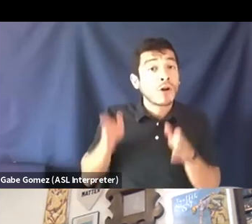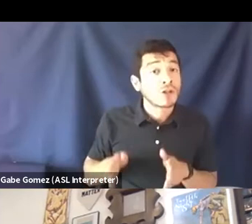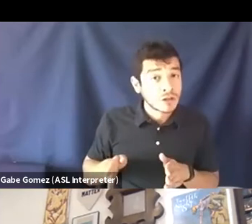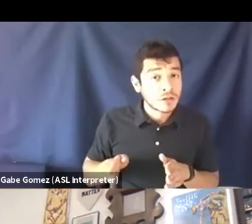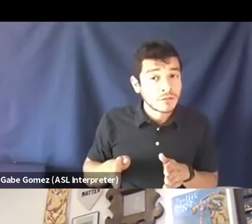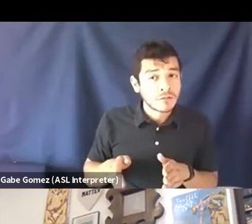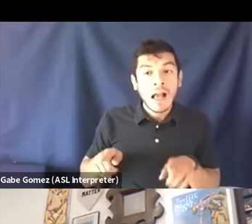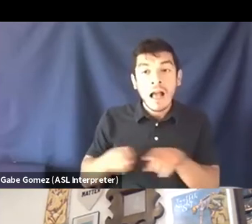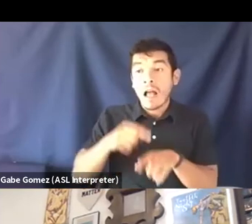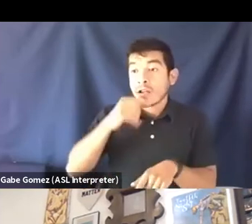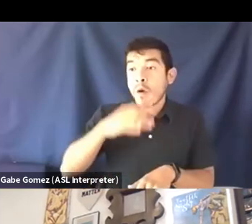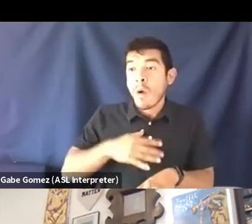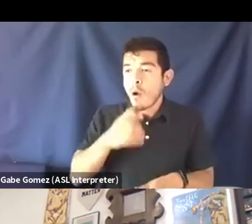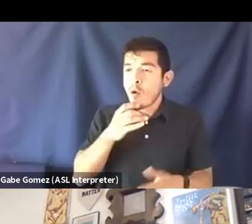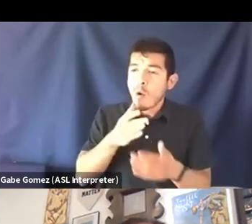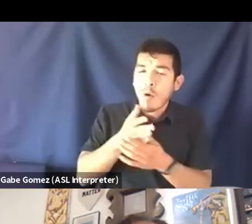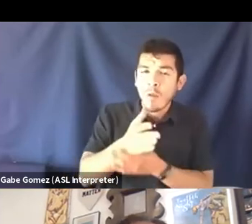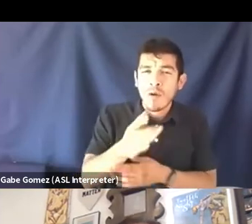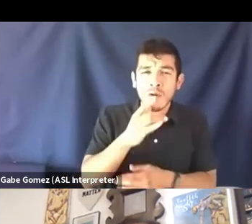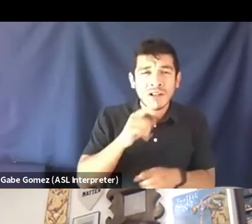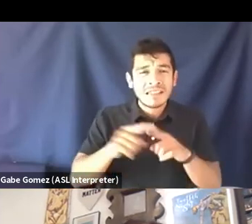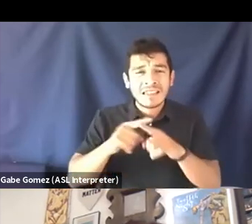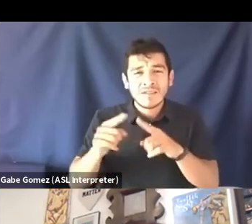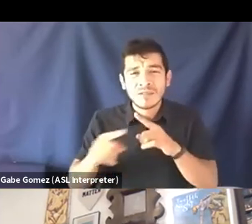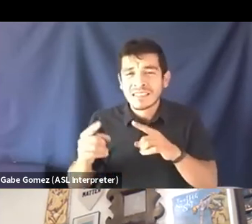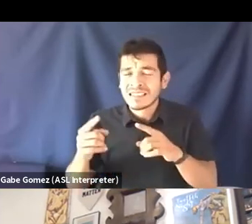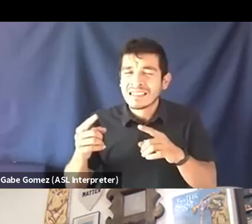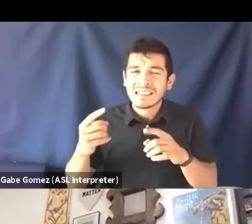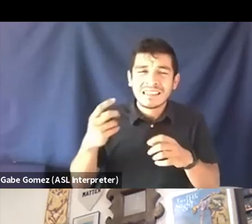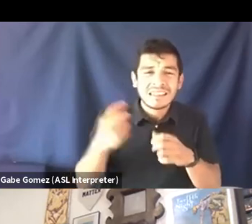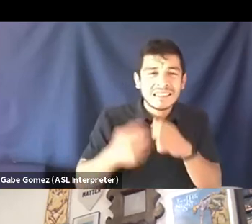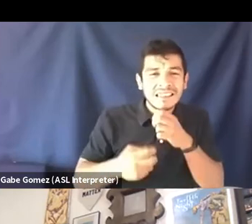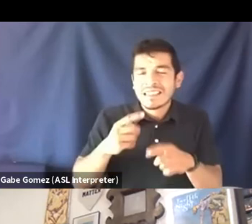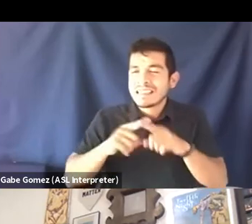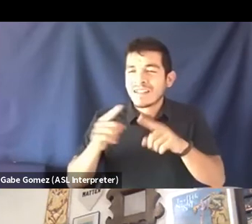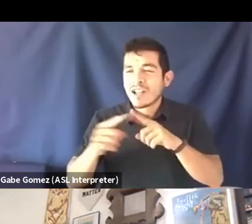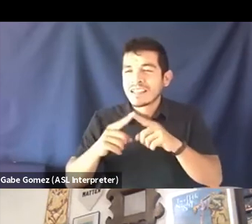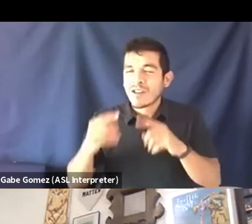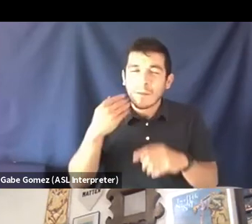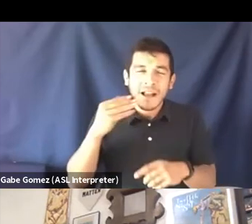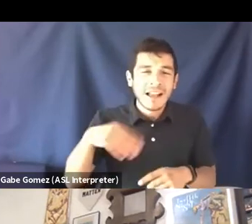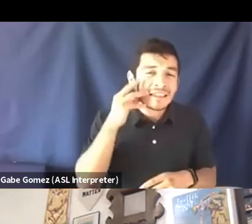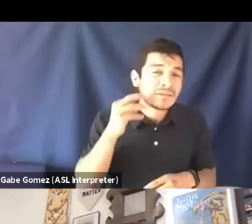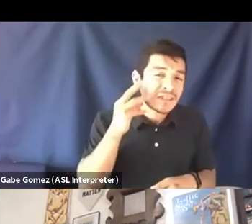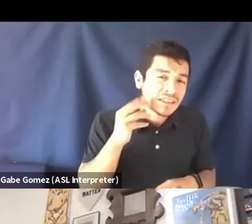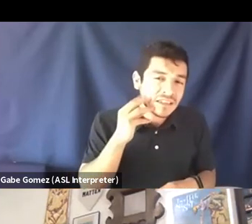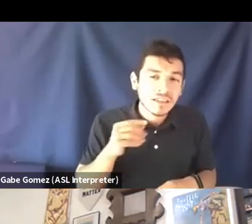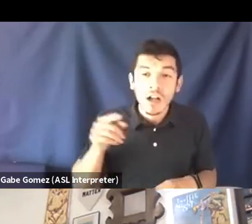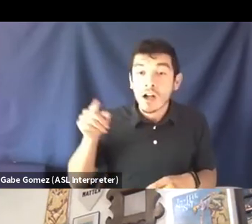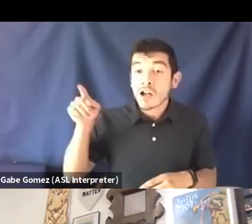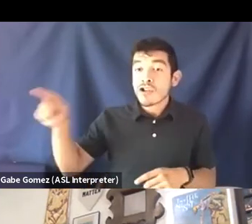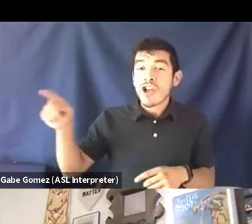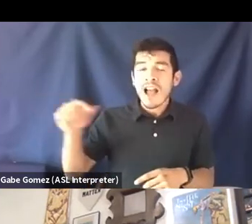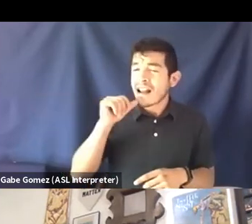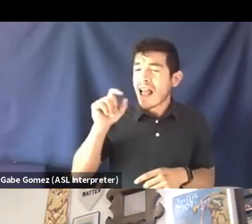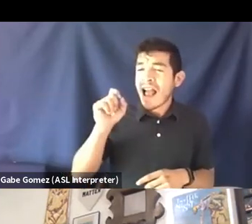as a woman who have gone through so much different layers of trauma. And so she did not ask me immediately